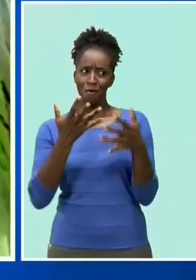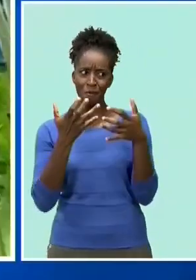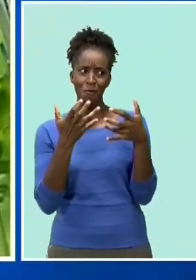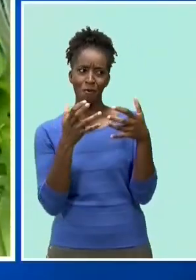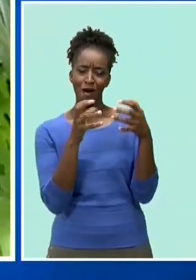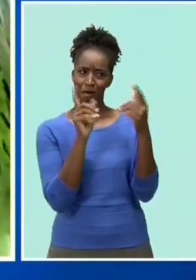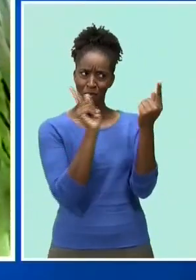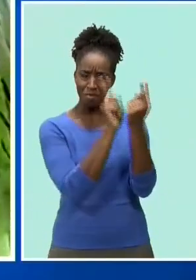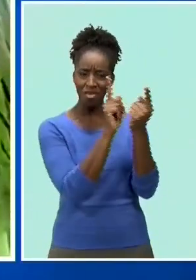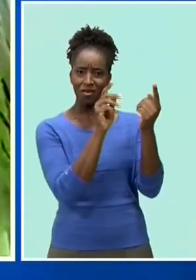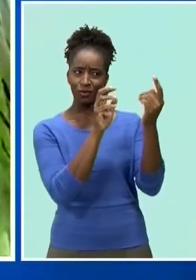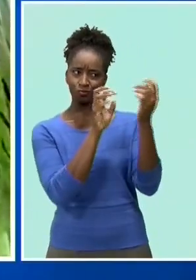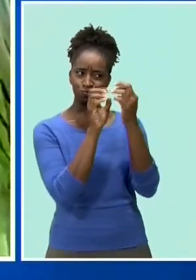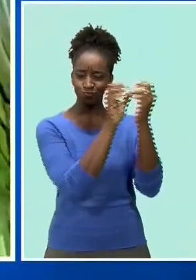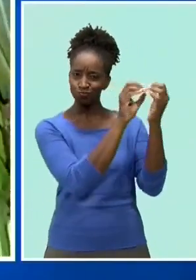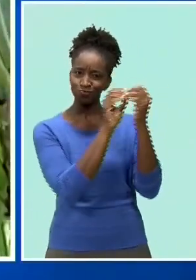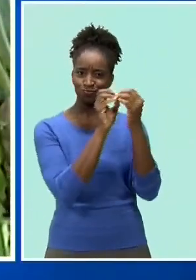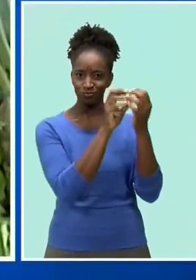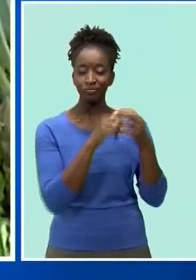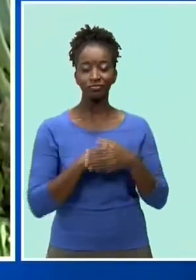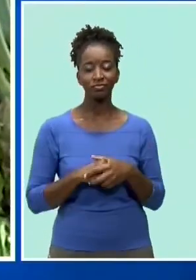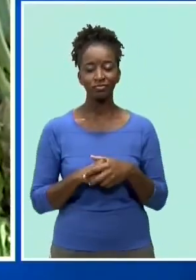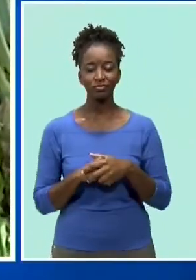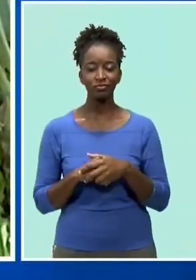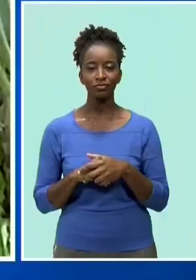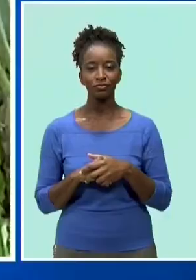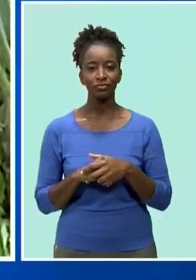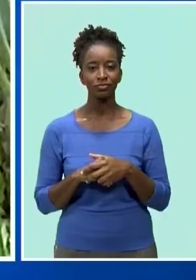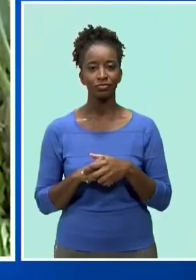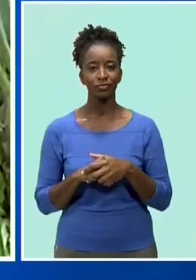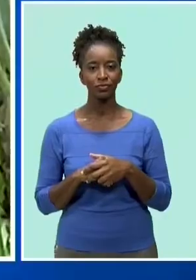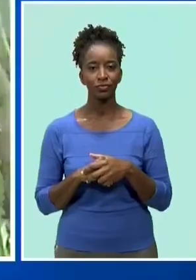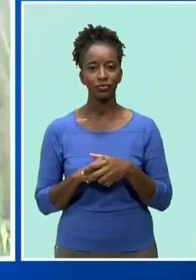appealing to his people, including the other candidates, to work with him to develop their community.